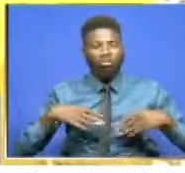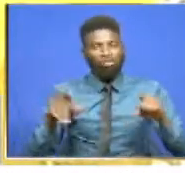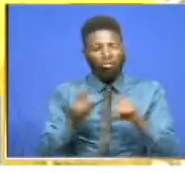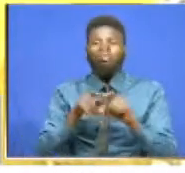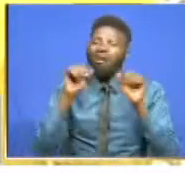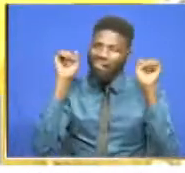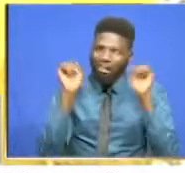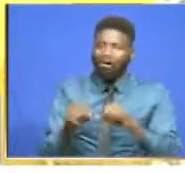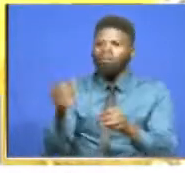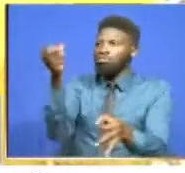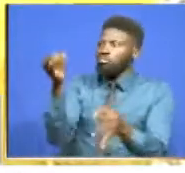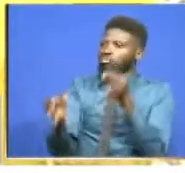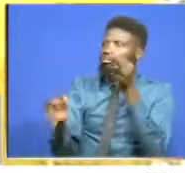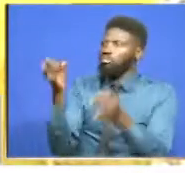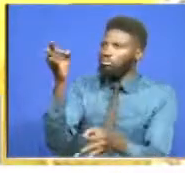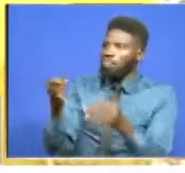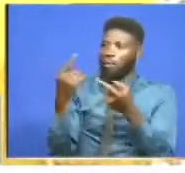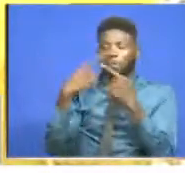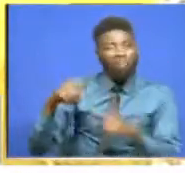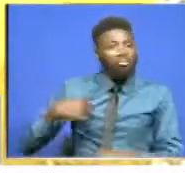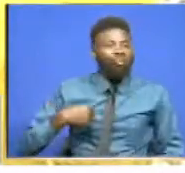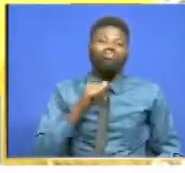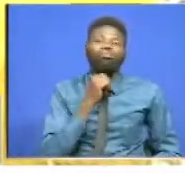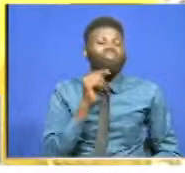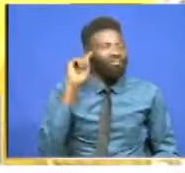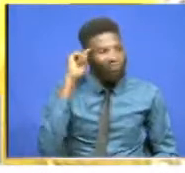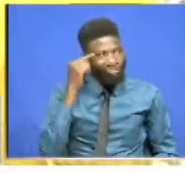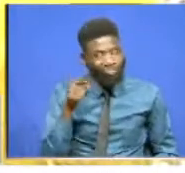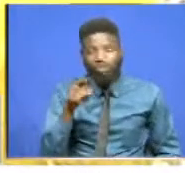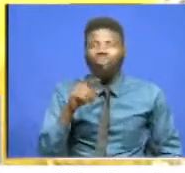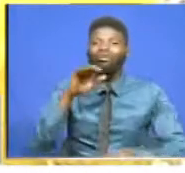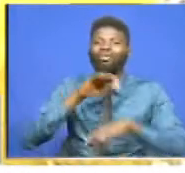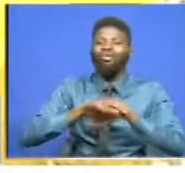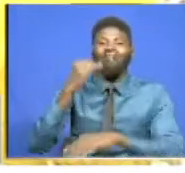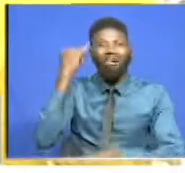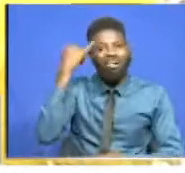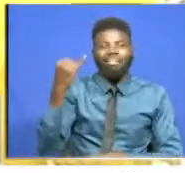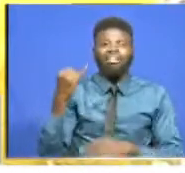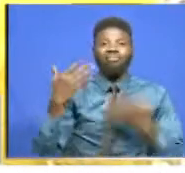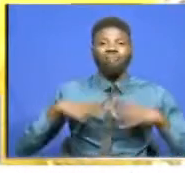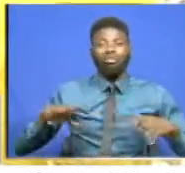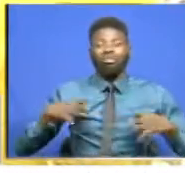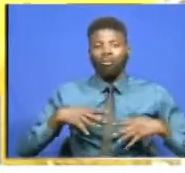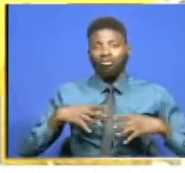functionaries. But I don't think it's a very good idea to expel people from the party.